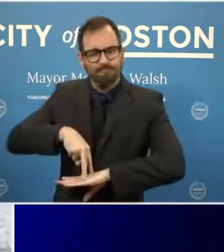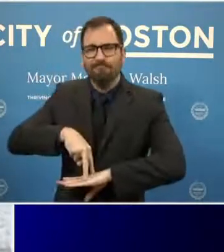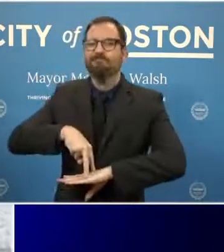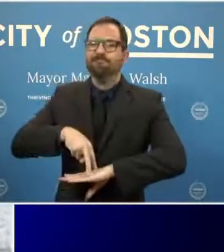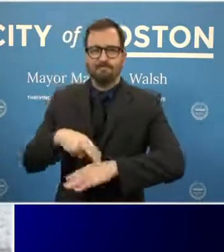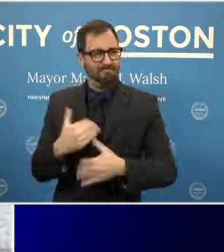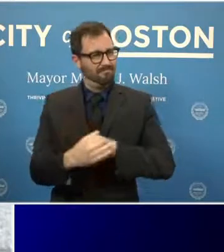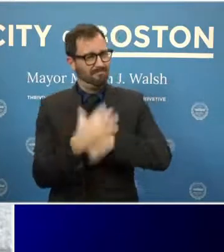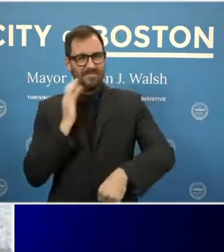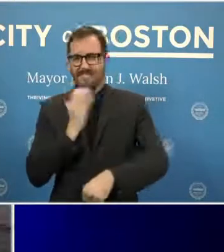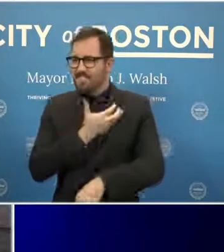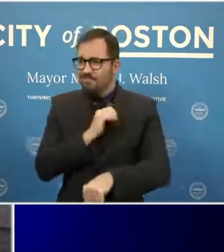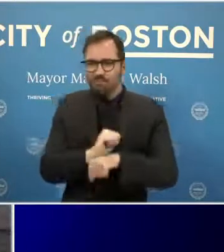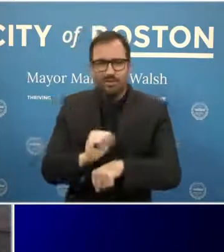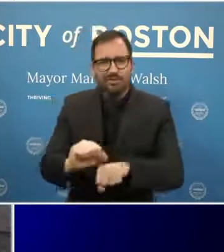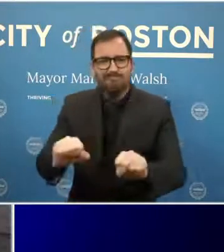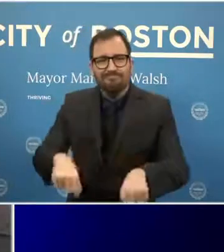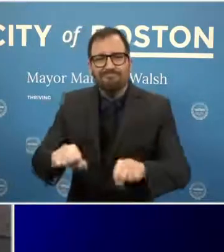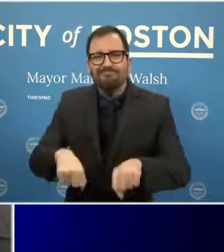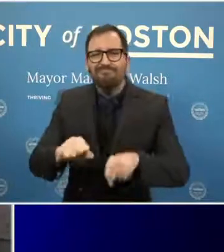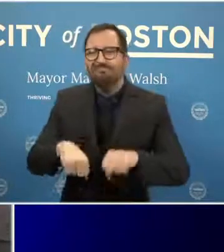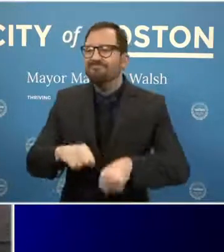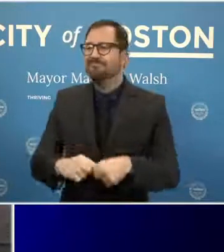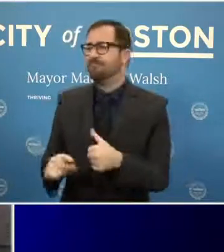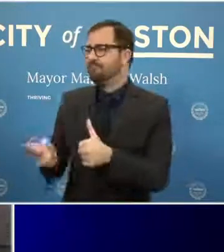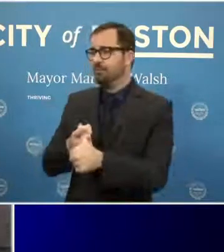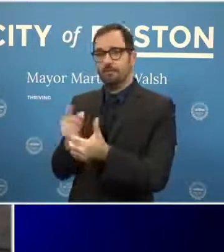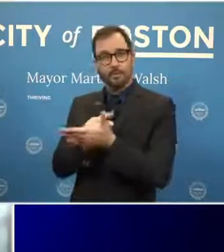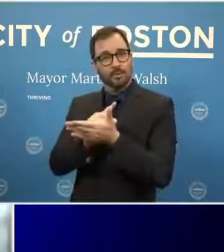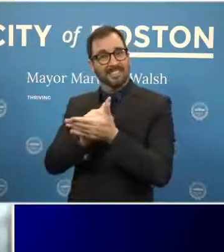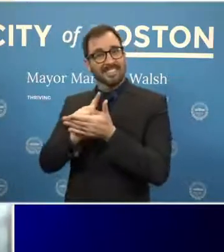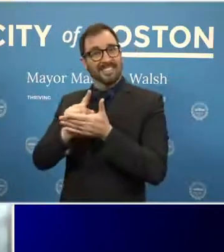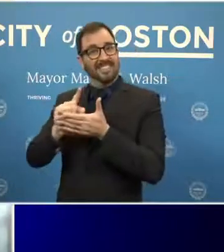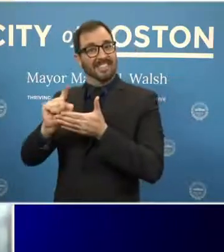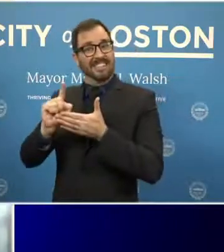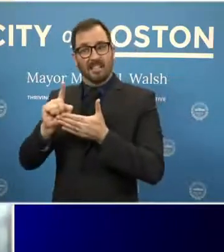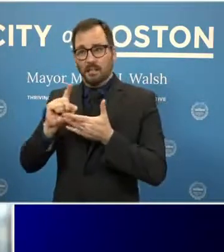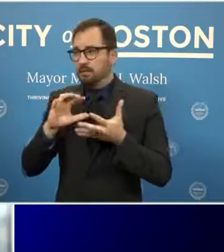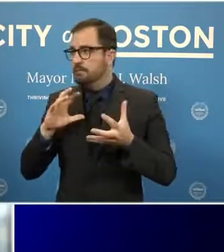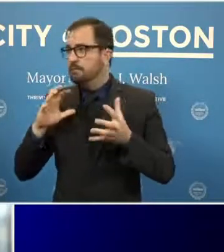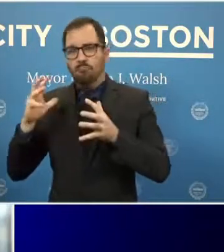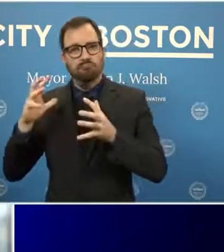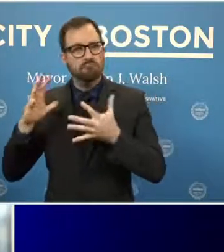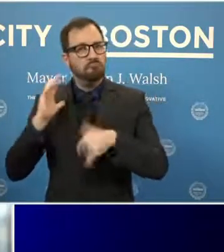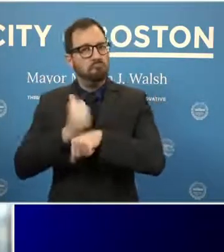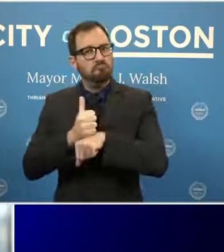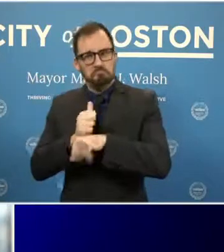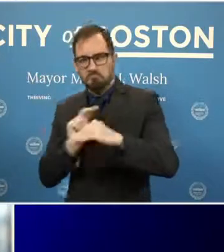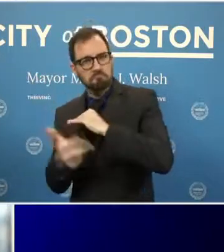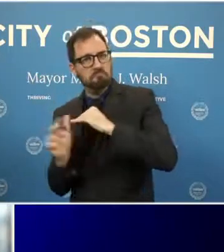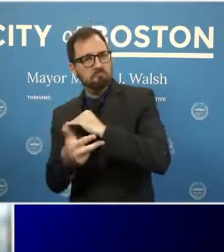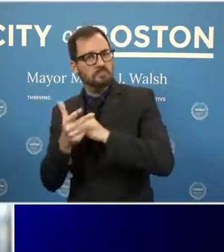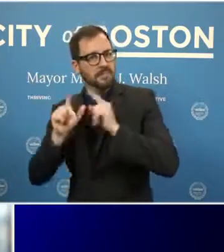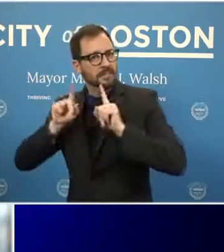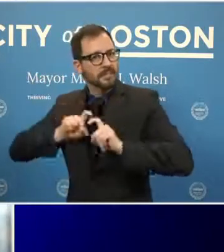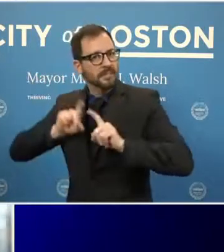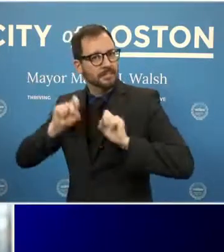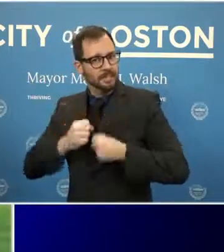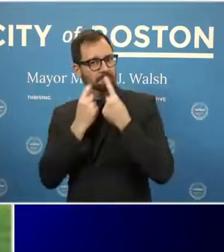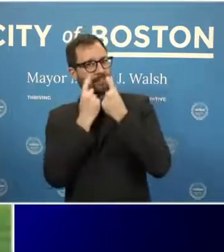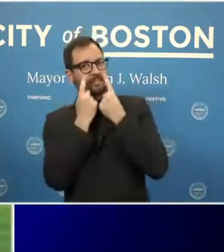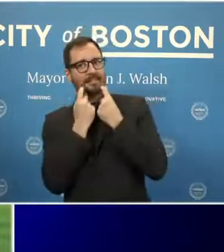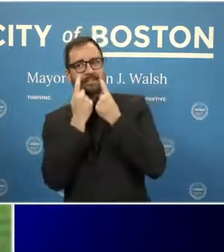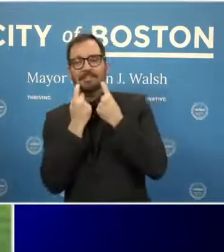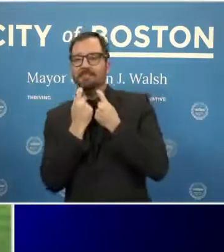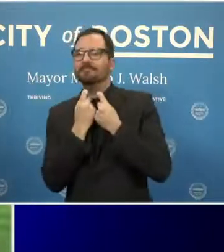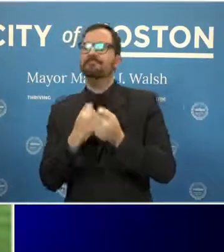first drive-through testing site opened up. We converted the BCEC into a hospital